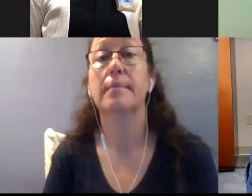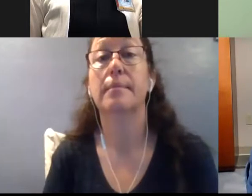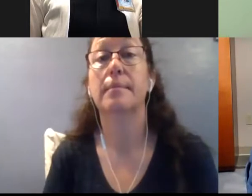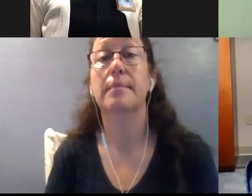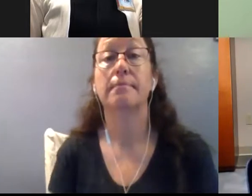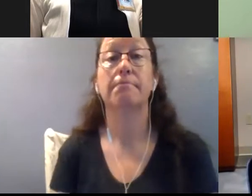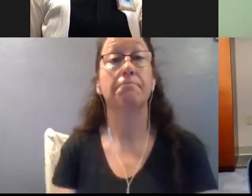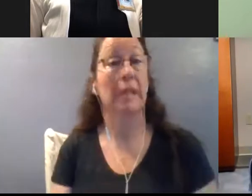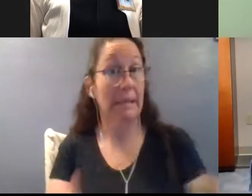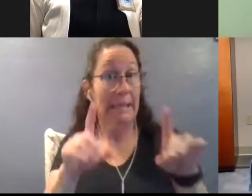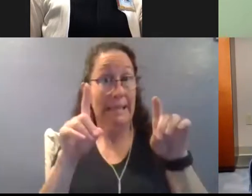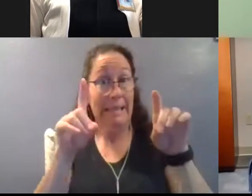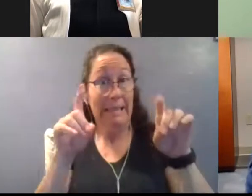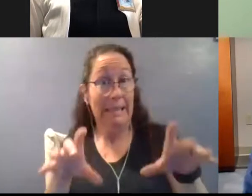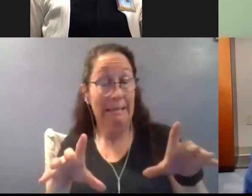Well, the test that